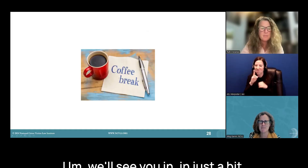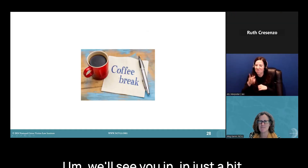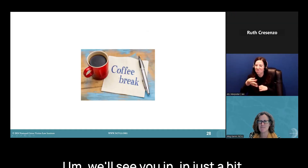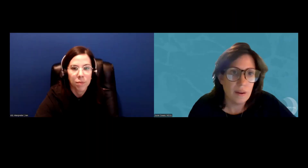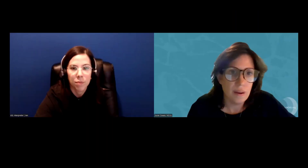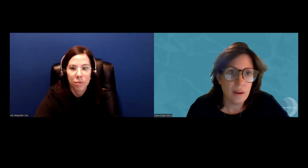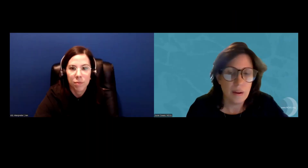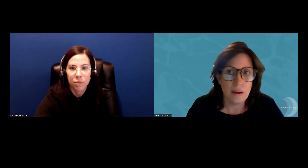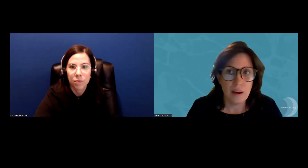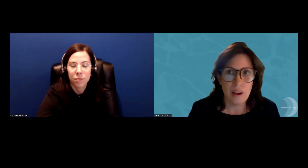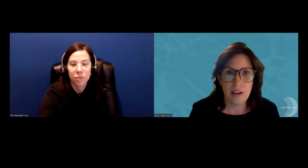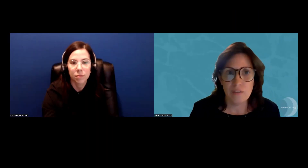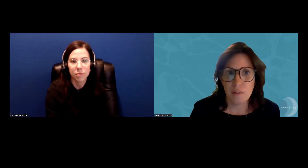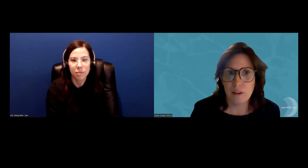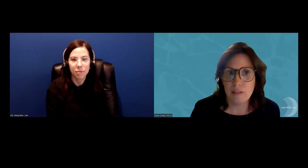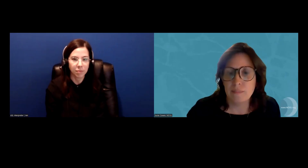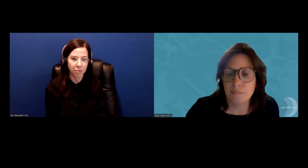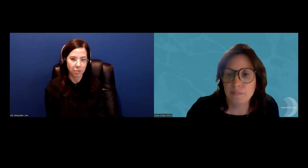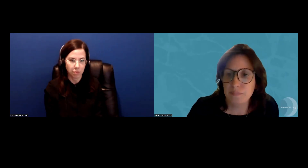a bit.